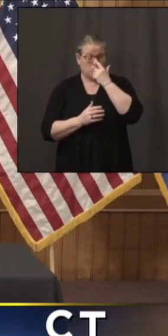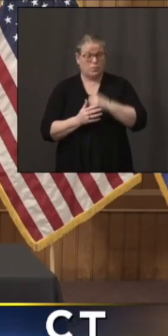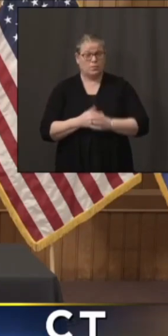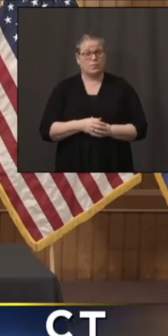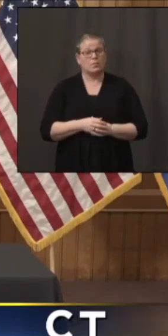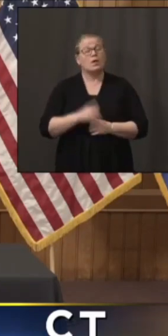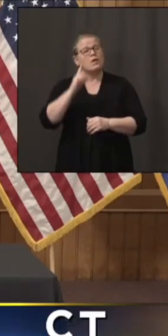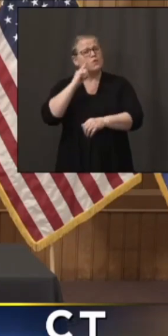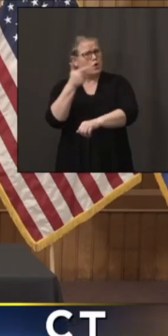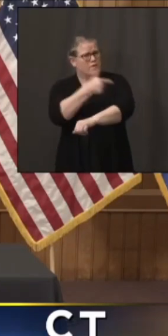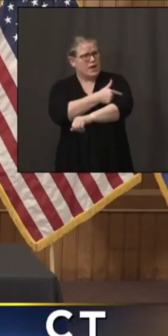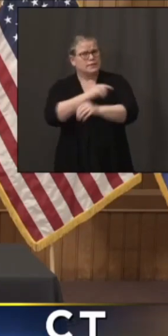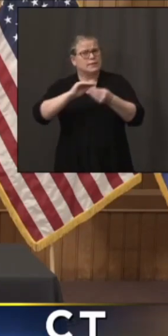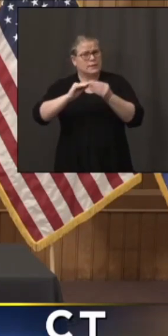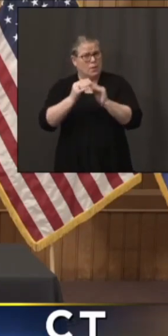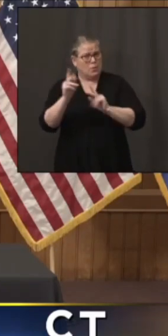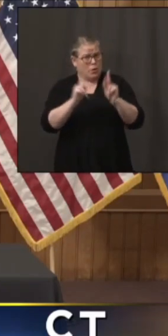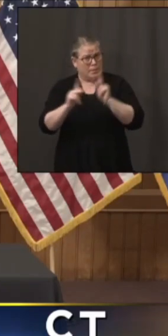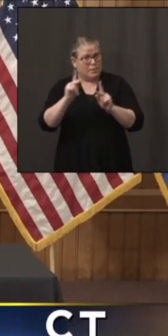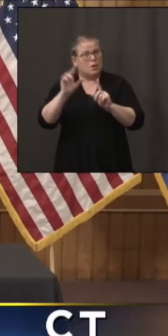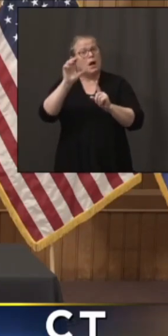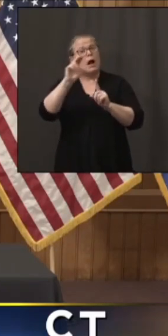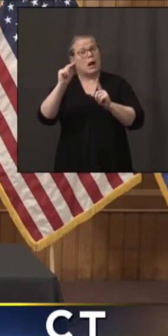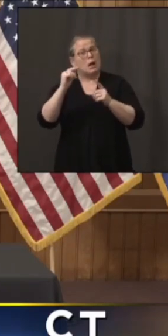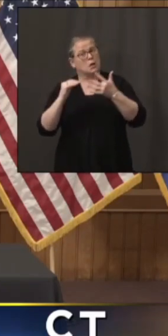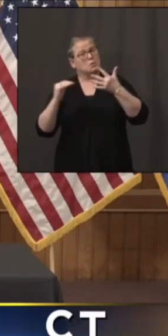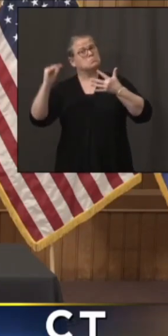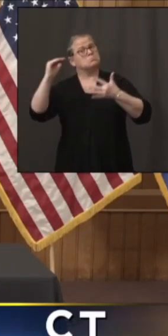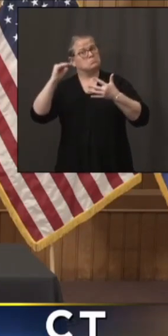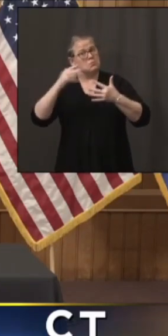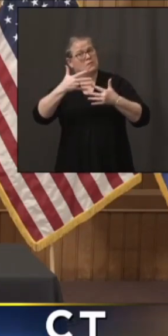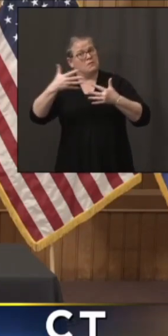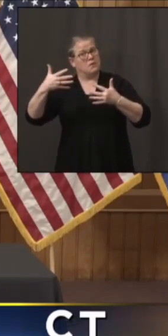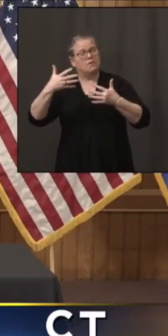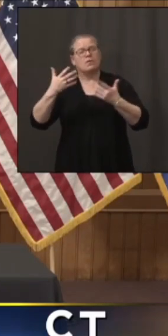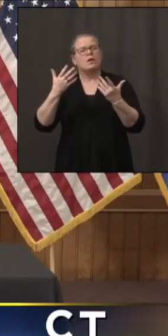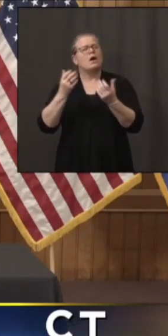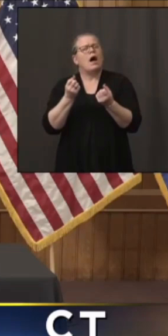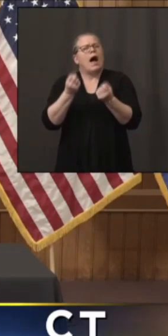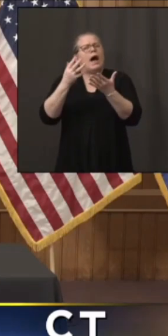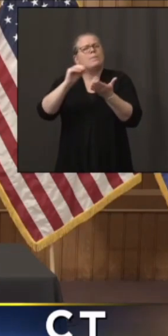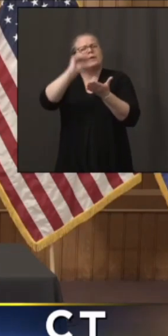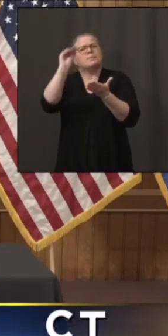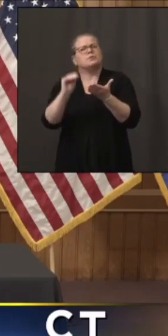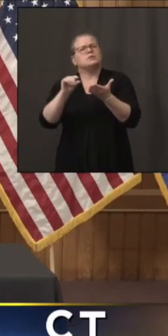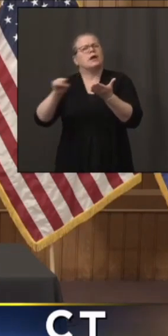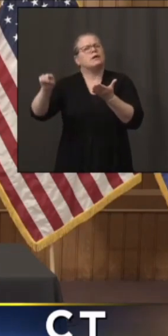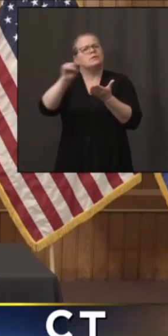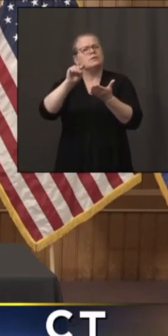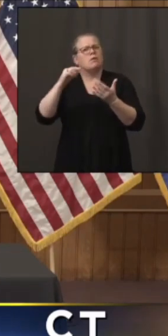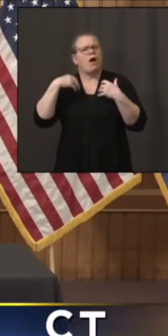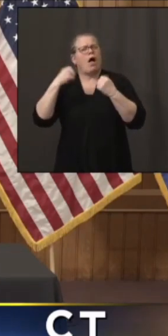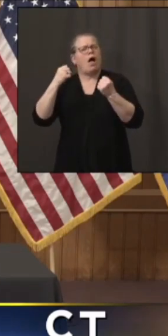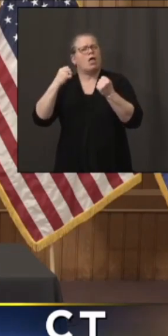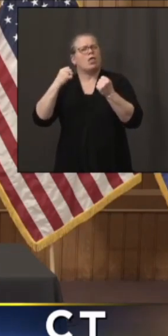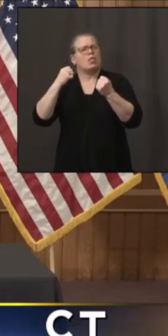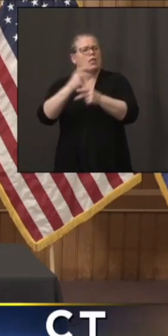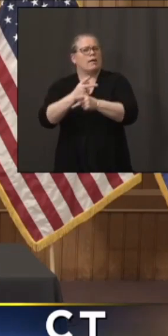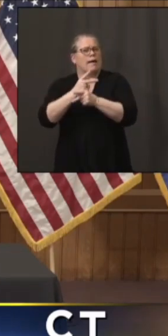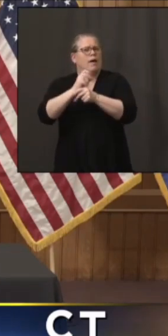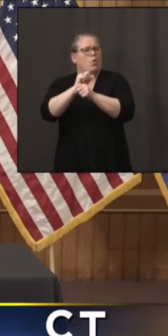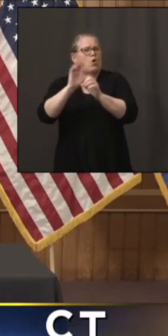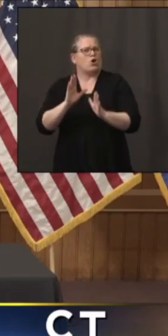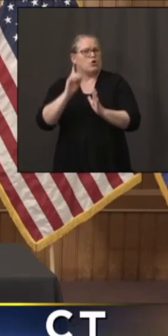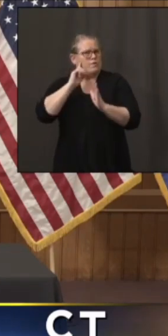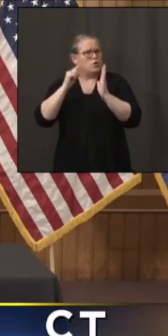vaccination. How much of that is certain groups, say like healthcare workers? Maybe you were expecting to have more healthcare